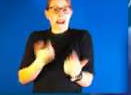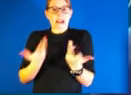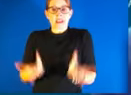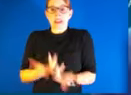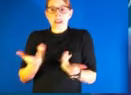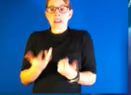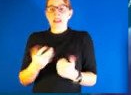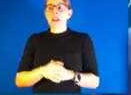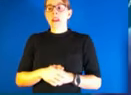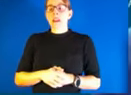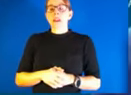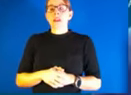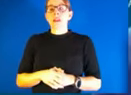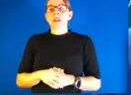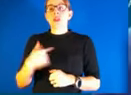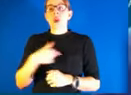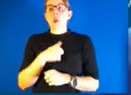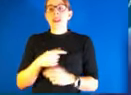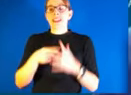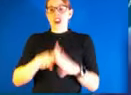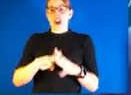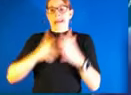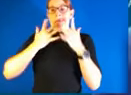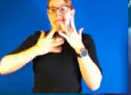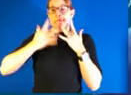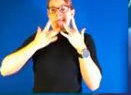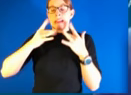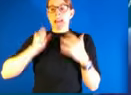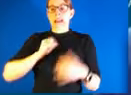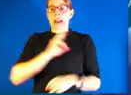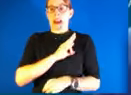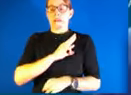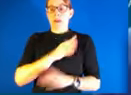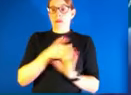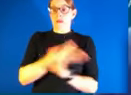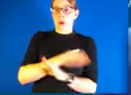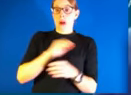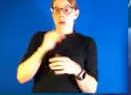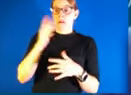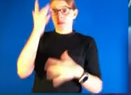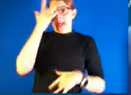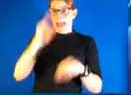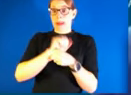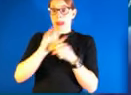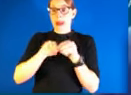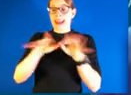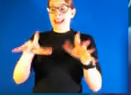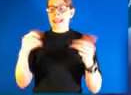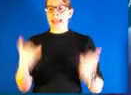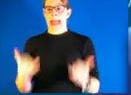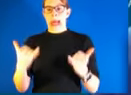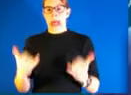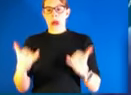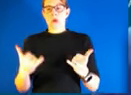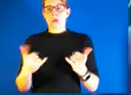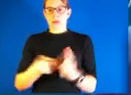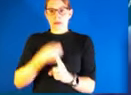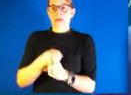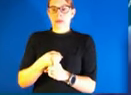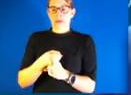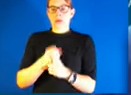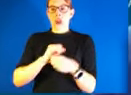we started understaffed. Now you can imagine staffing issues with the pandemic. It's really complicated things.